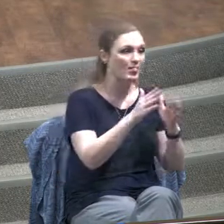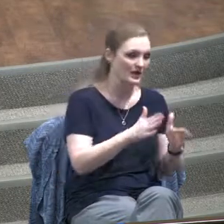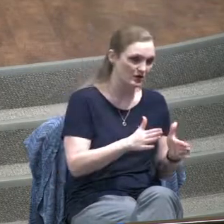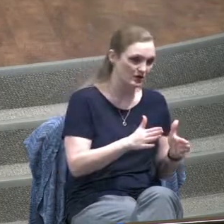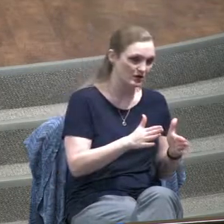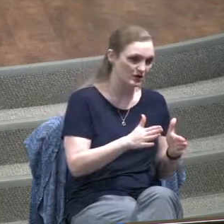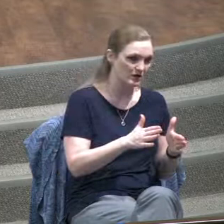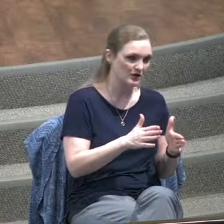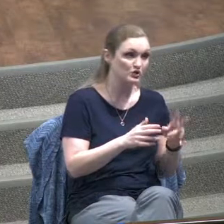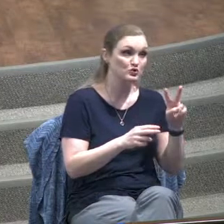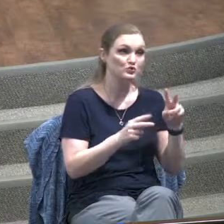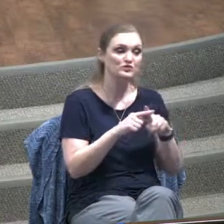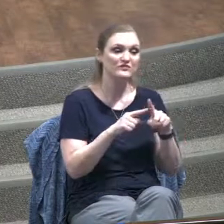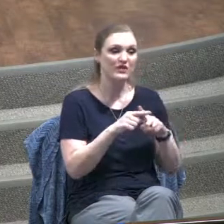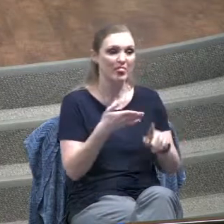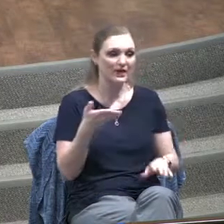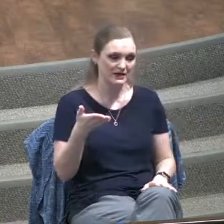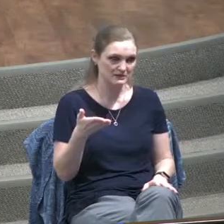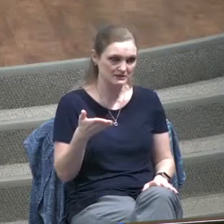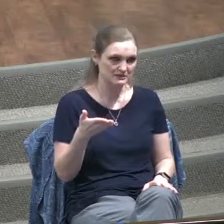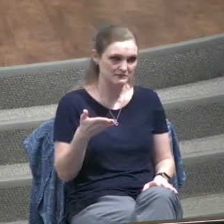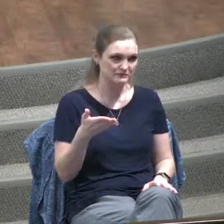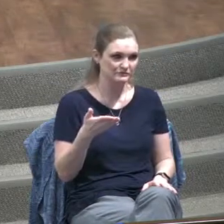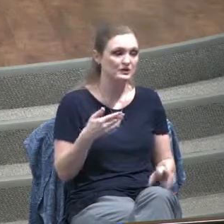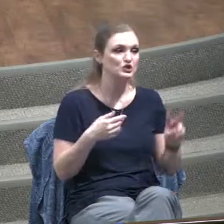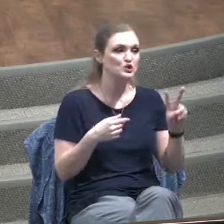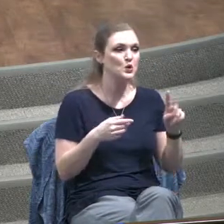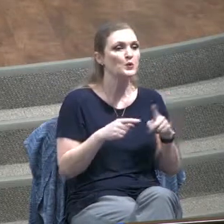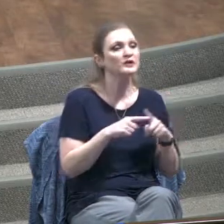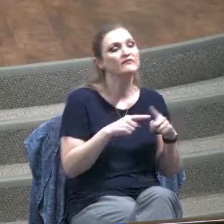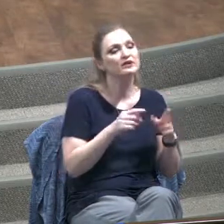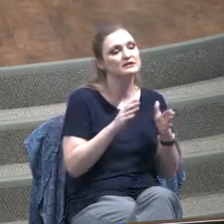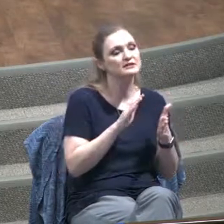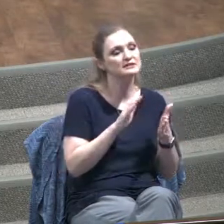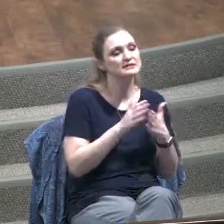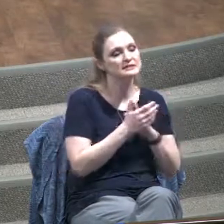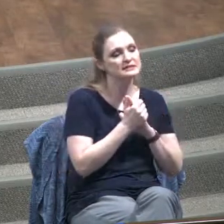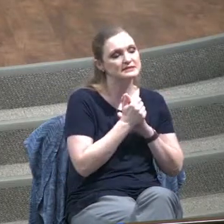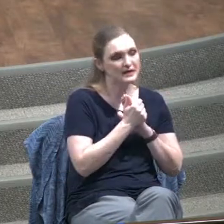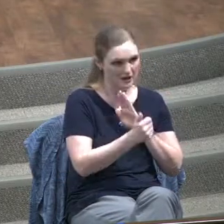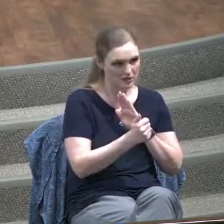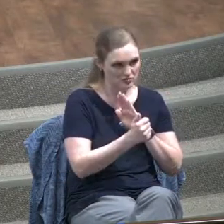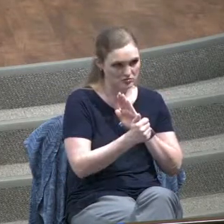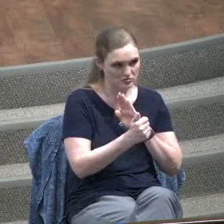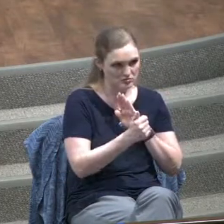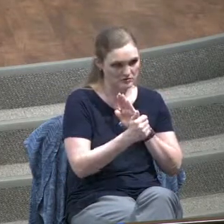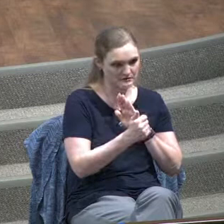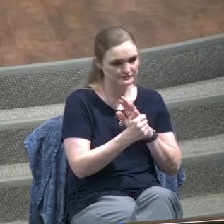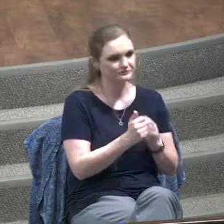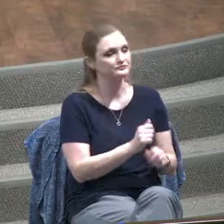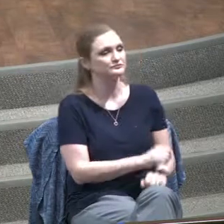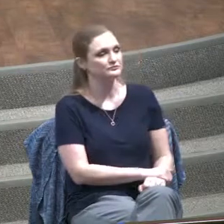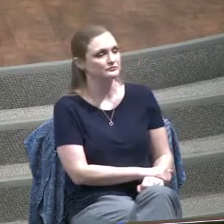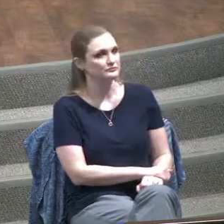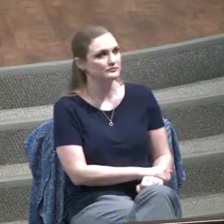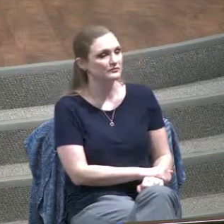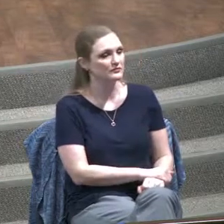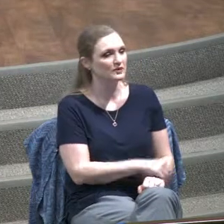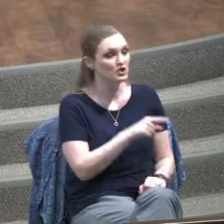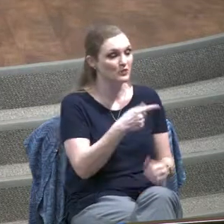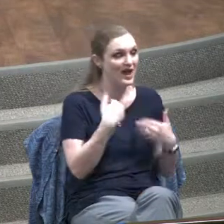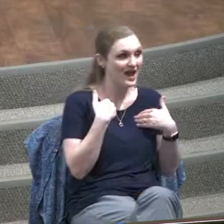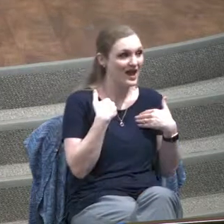being a leader are two different things. I think there's two different skills here. And you